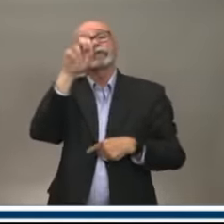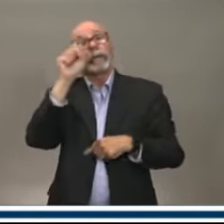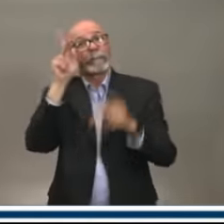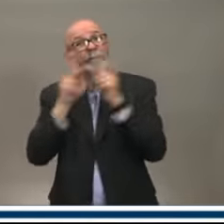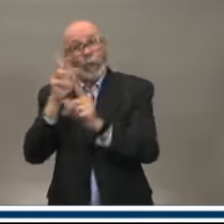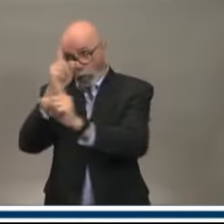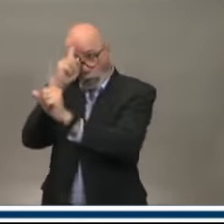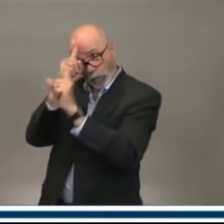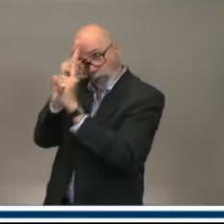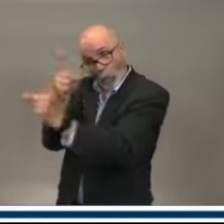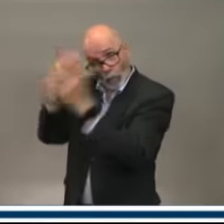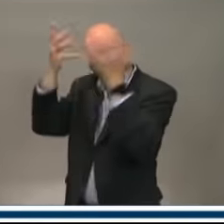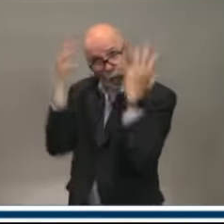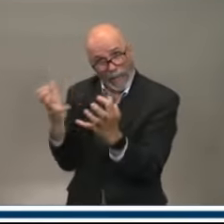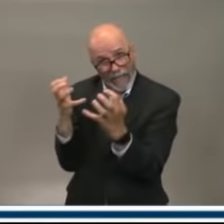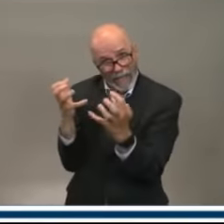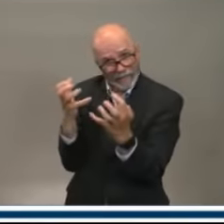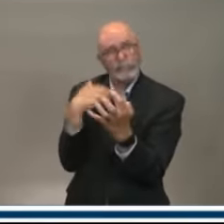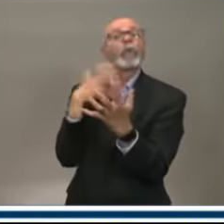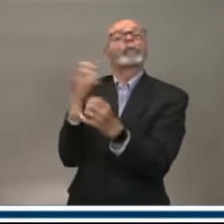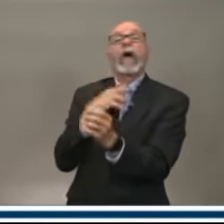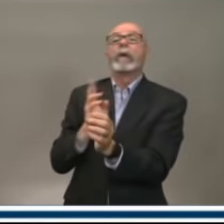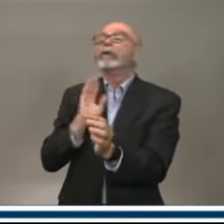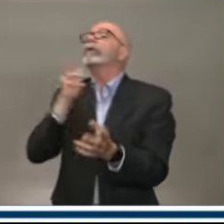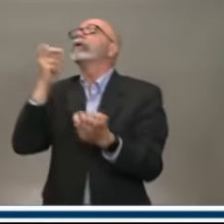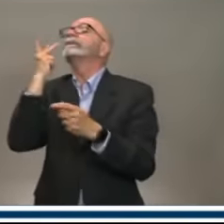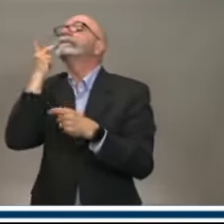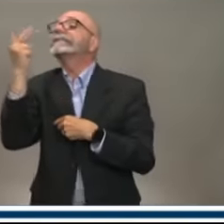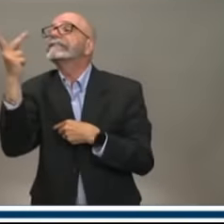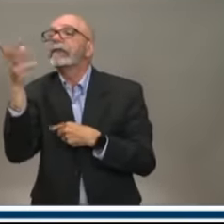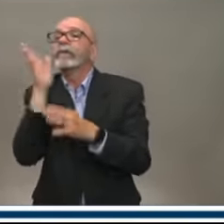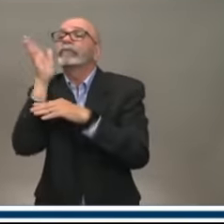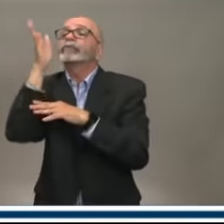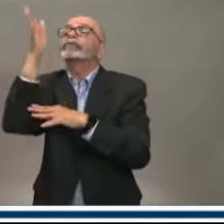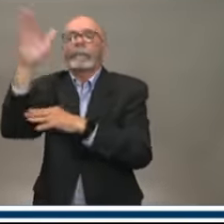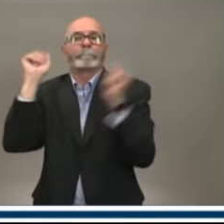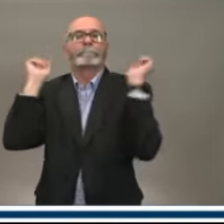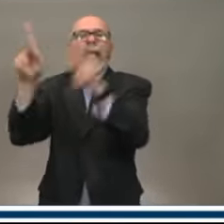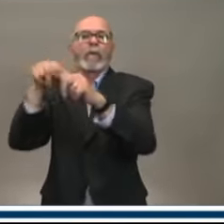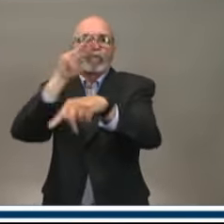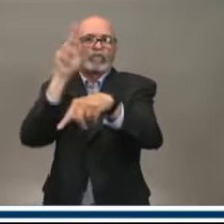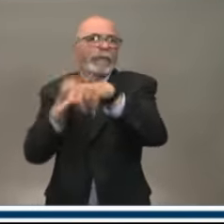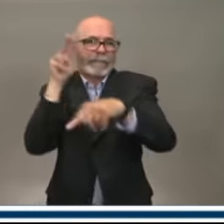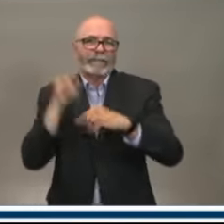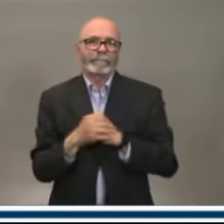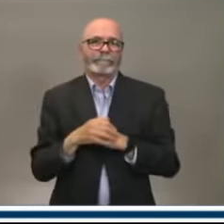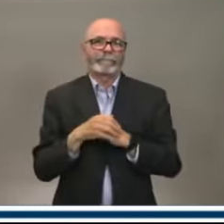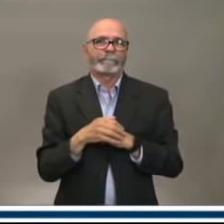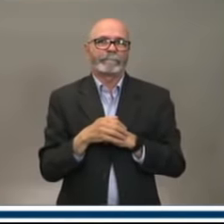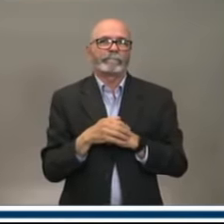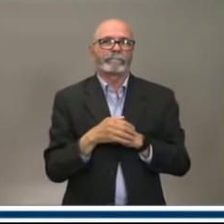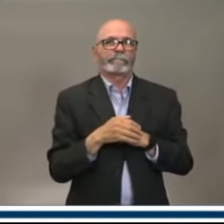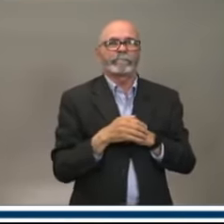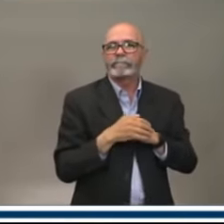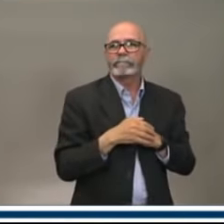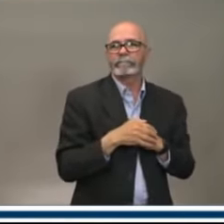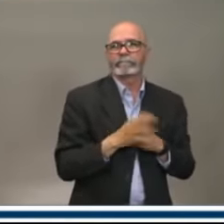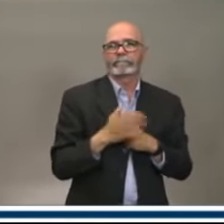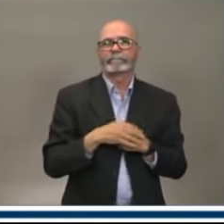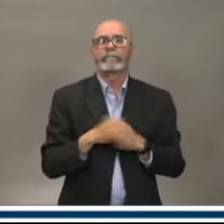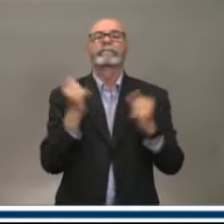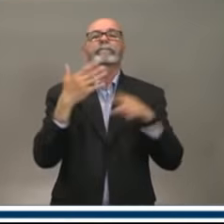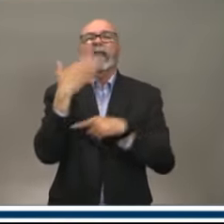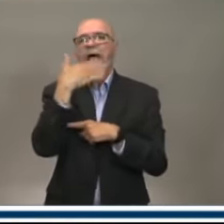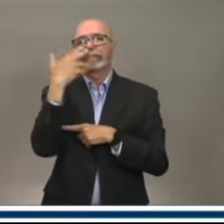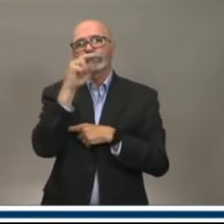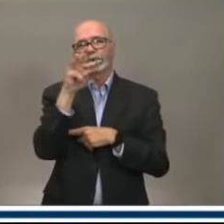try to get back to some level of normalcy. Next question will go to Daryl Cole with Amherst News. Hello, Mr. Premier.